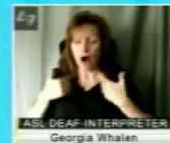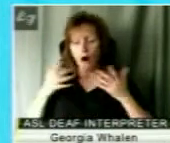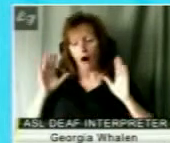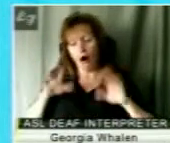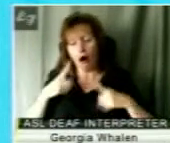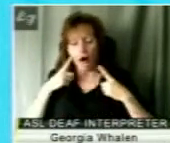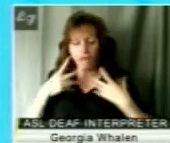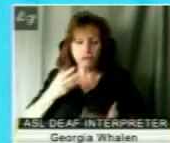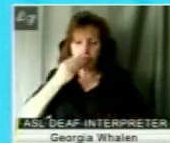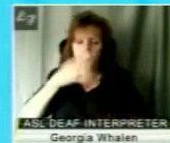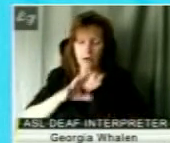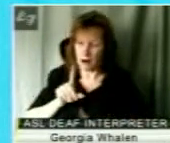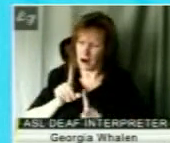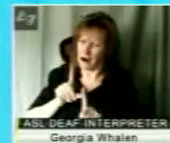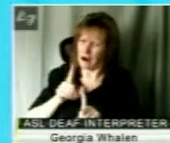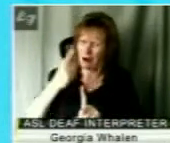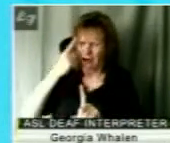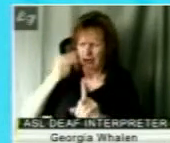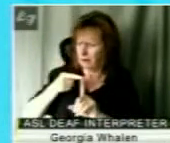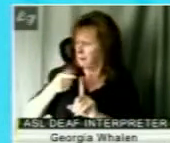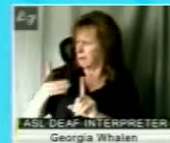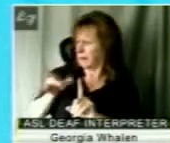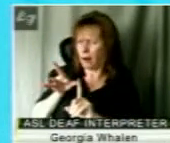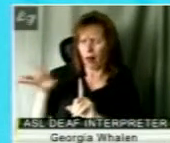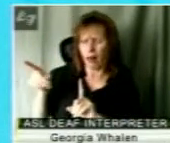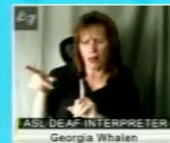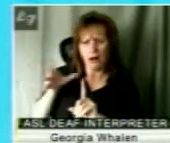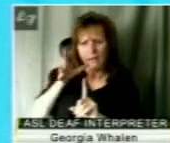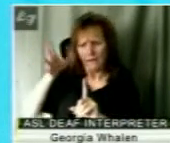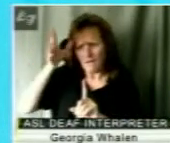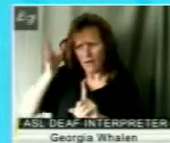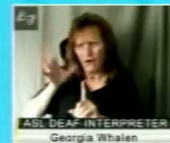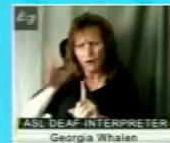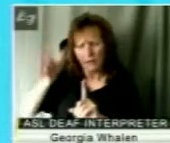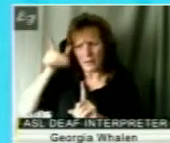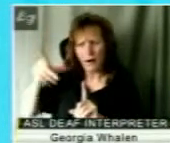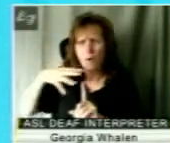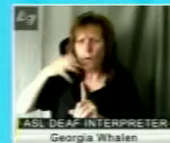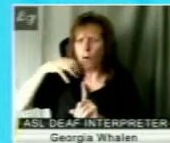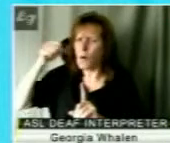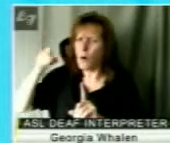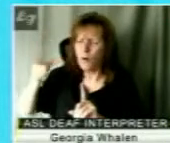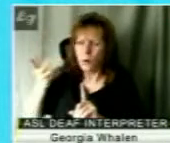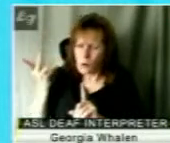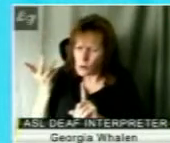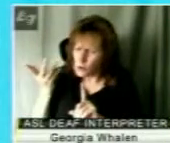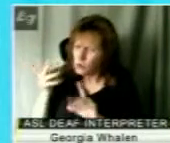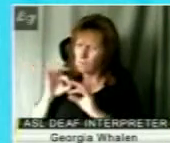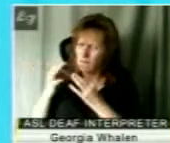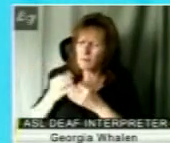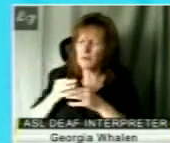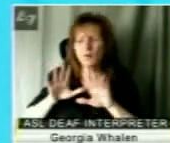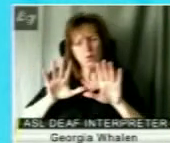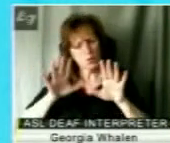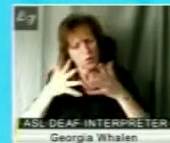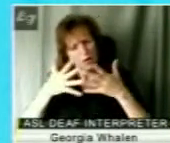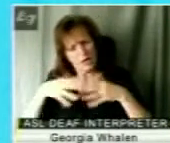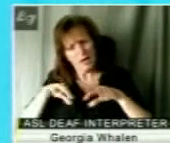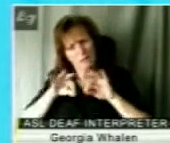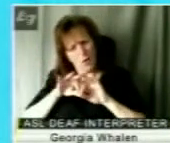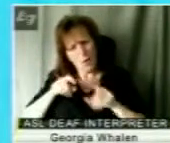this virus. So certainly a concerning increase in that age group is something we need to stay on top of. So thank you for